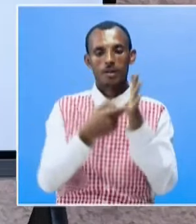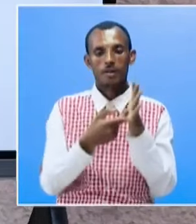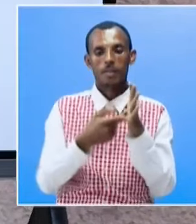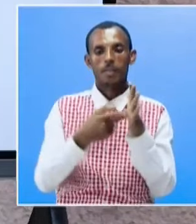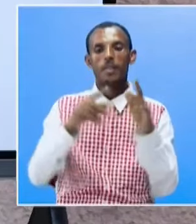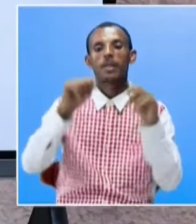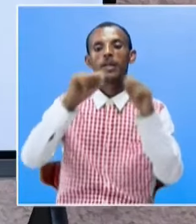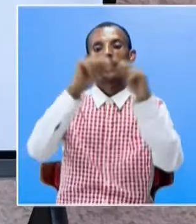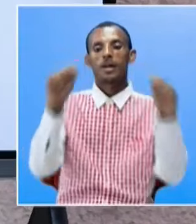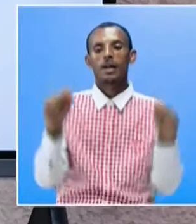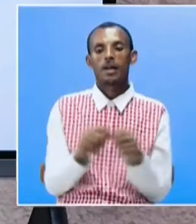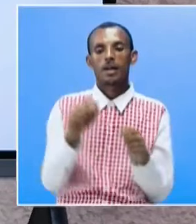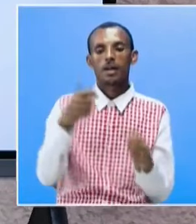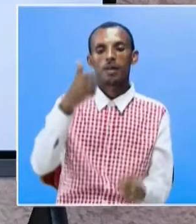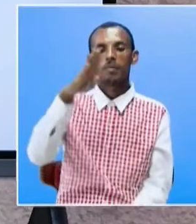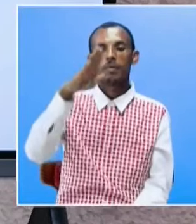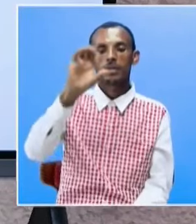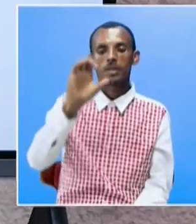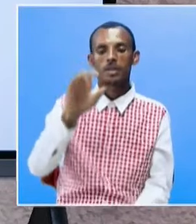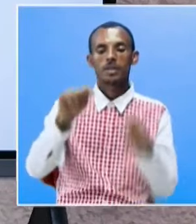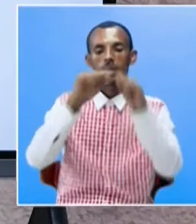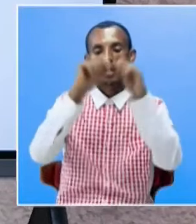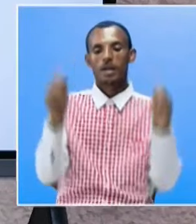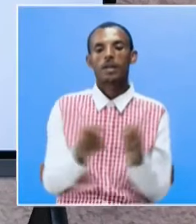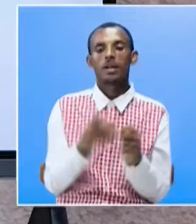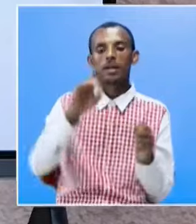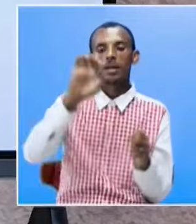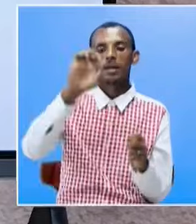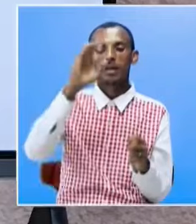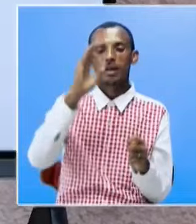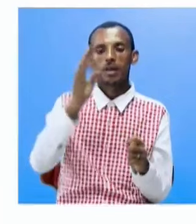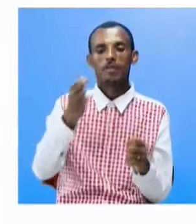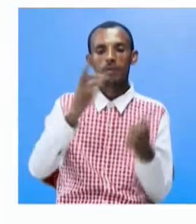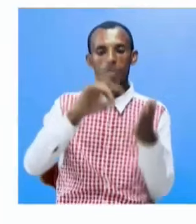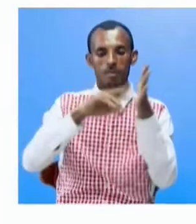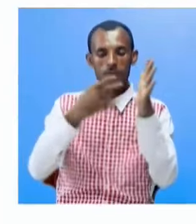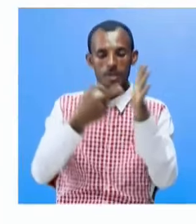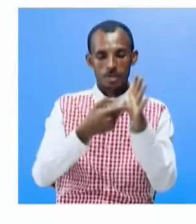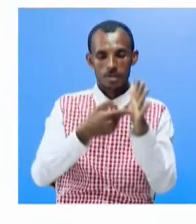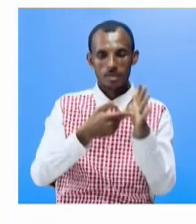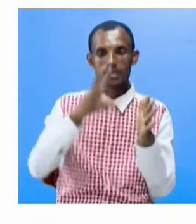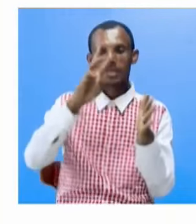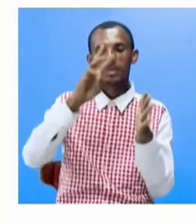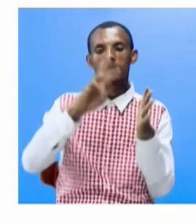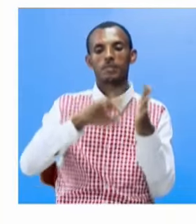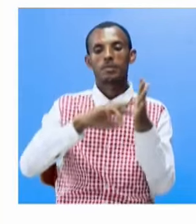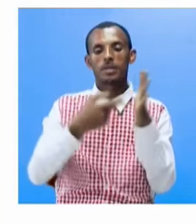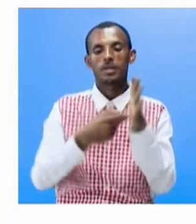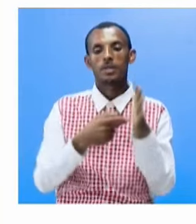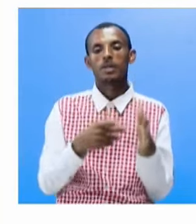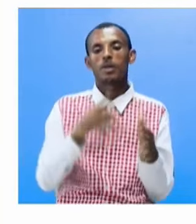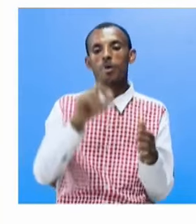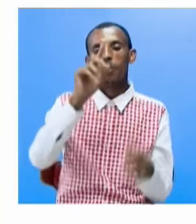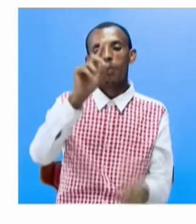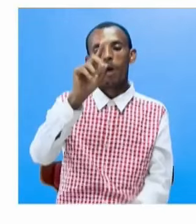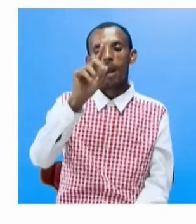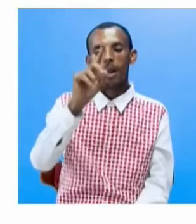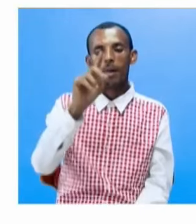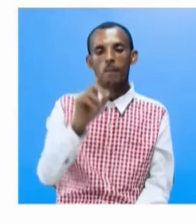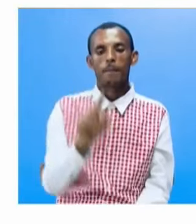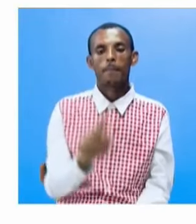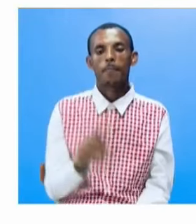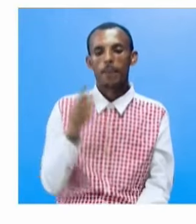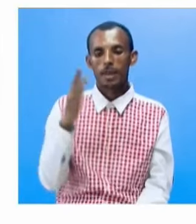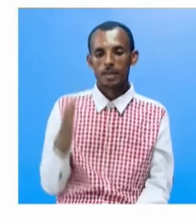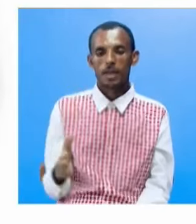Triangle ABC is congruent to triangle DEF means 1, as just as stated here,